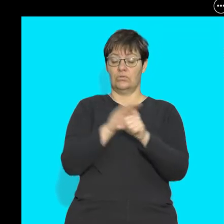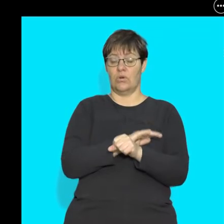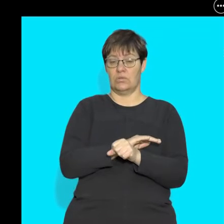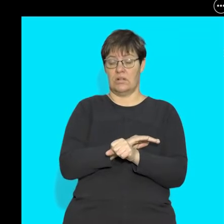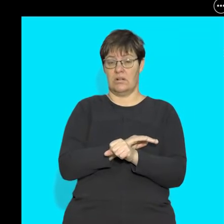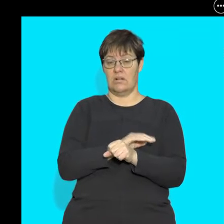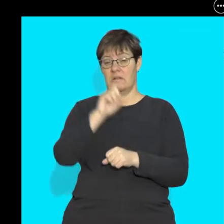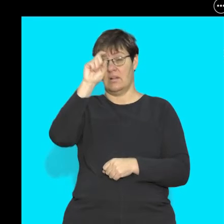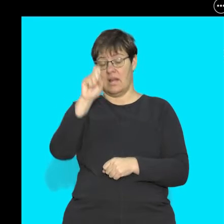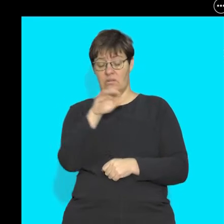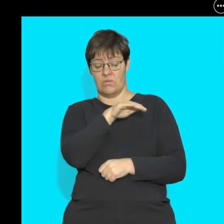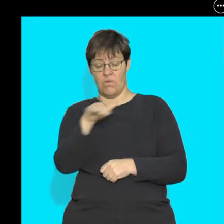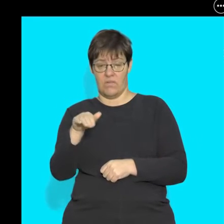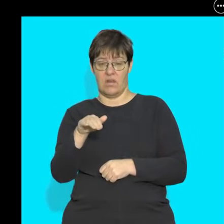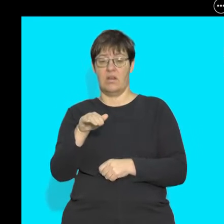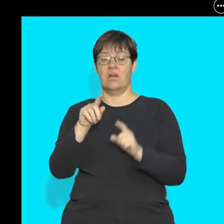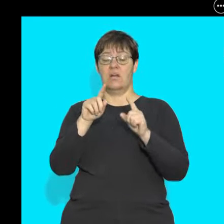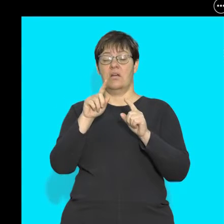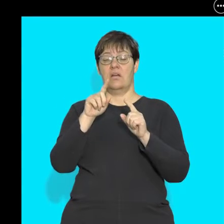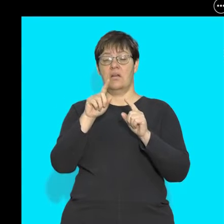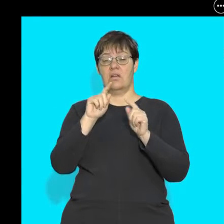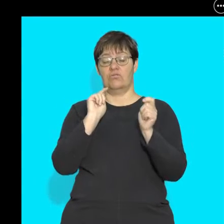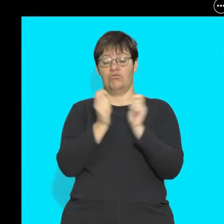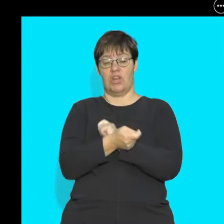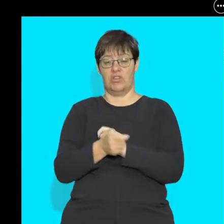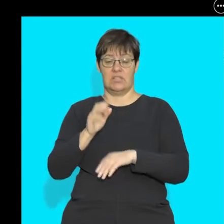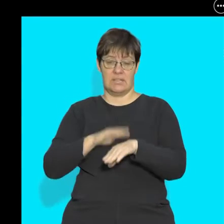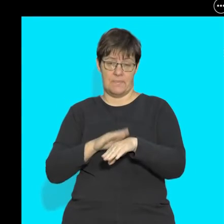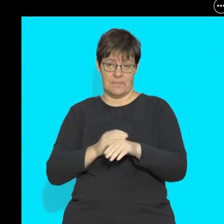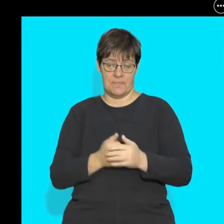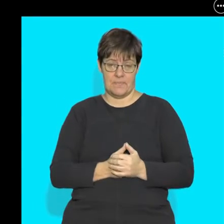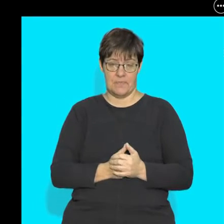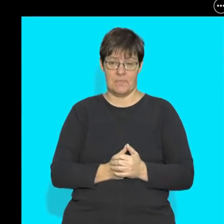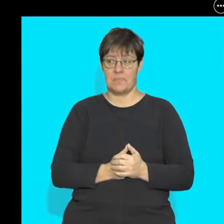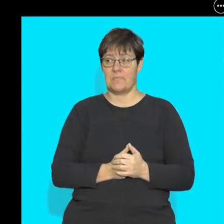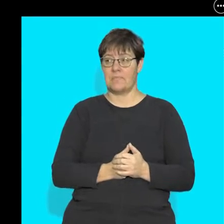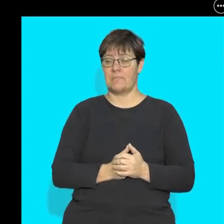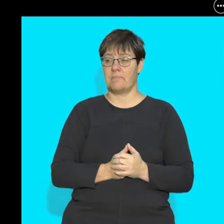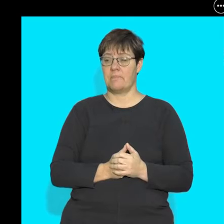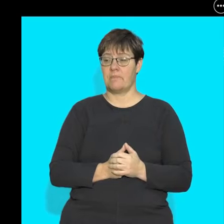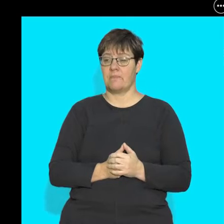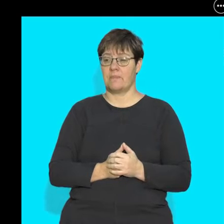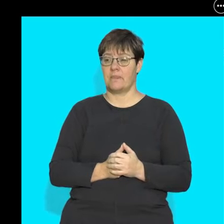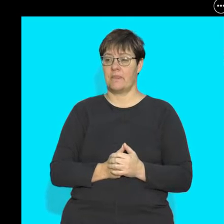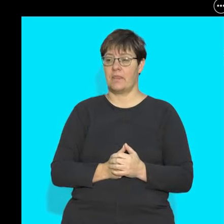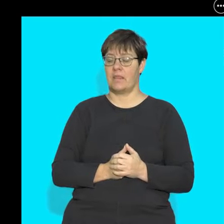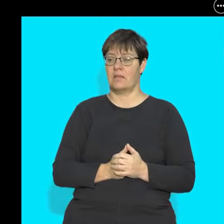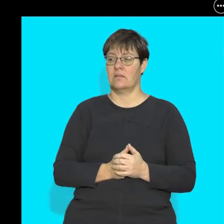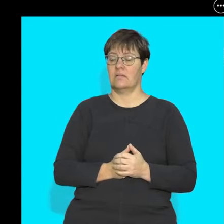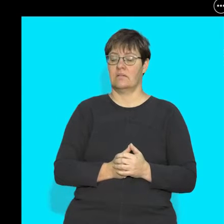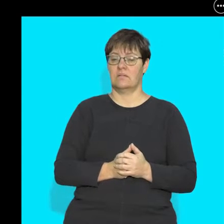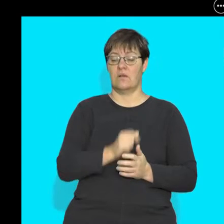Okay, which is my change in x over my change in time. So we're going to